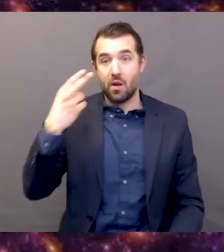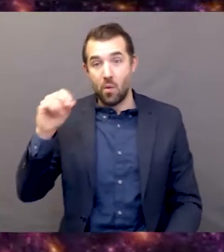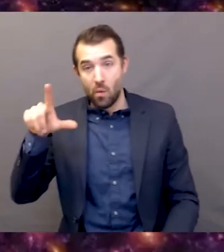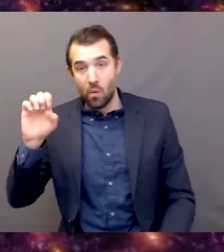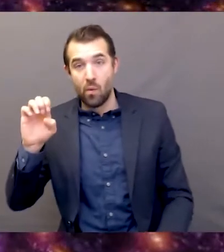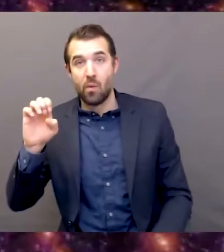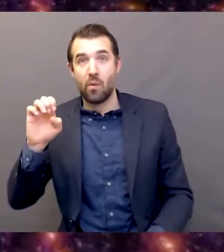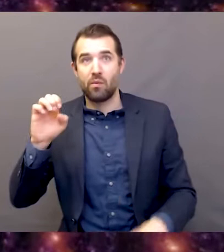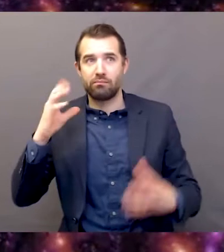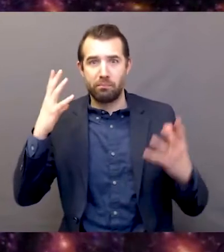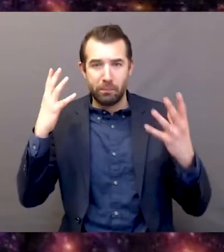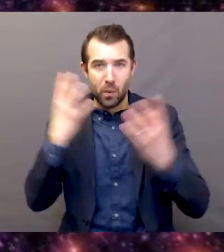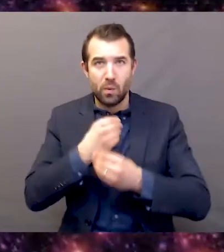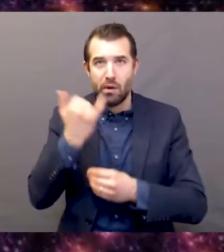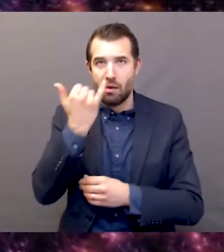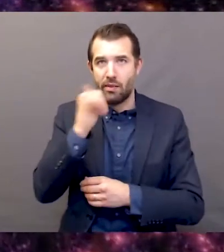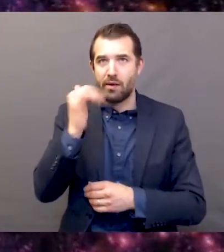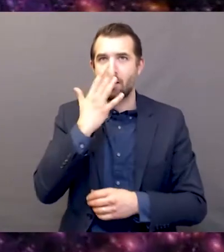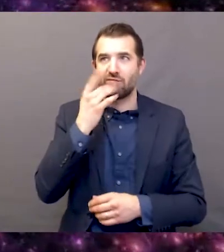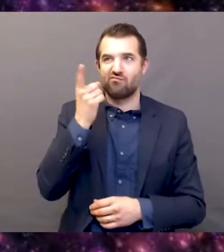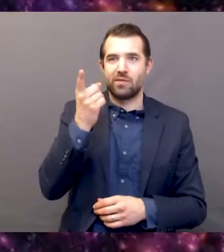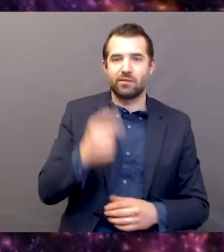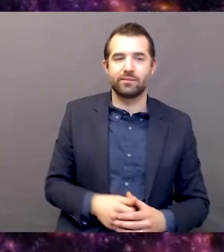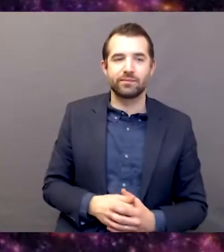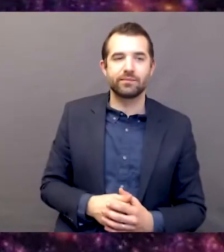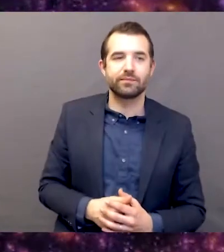see here in the beautiful yellow colors.